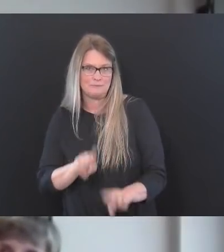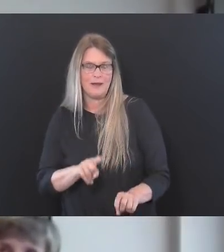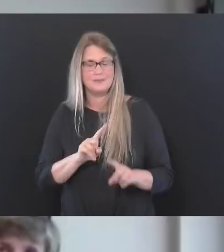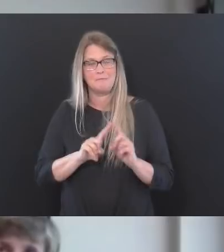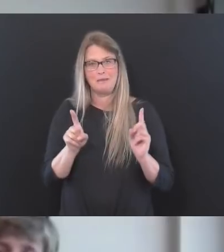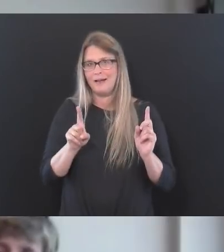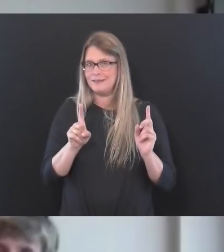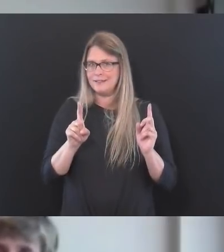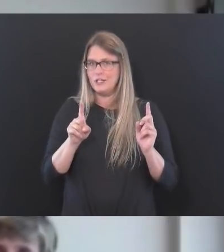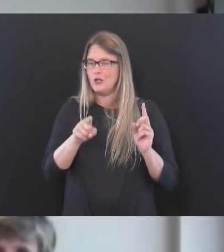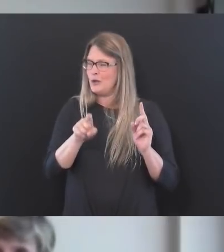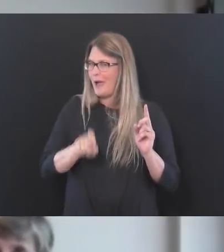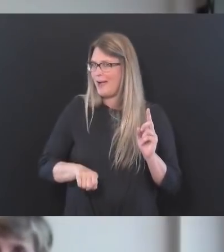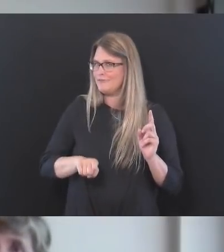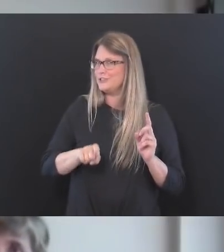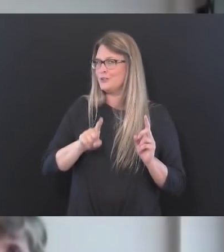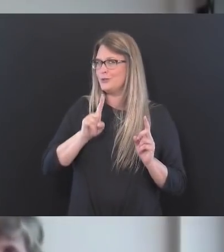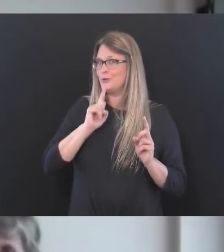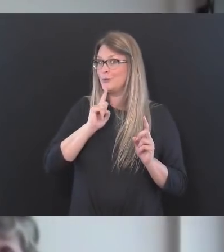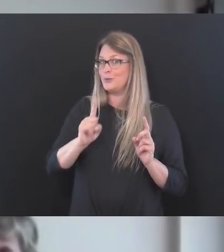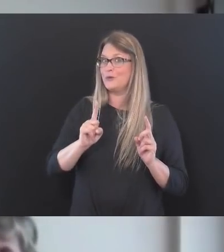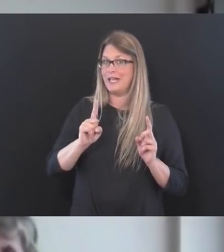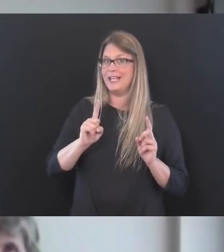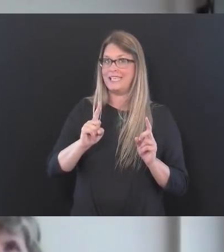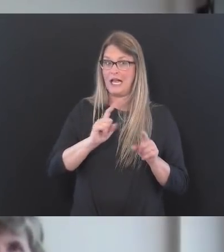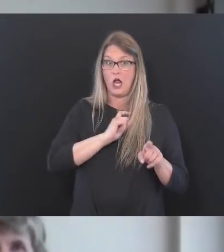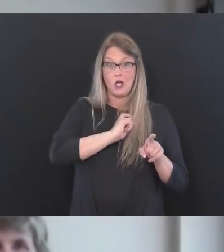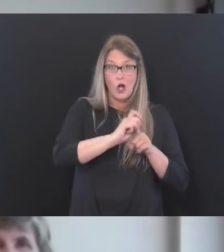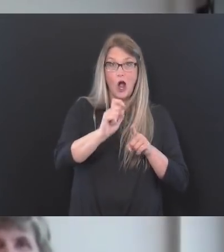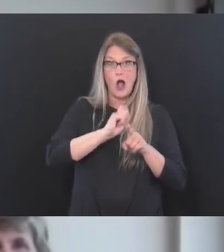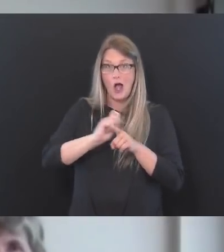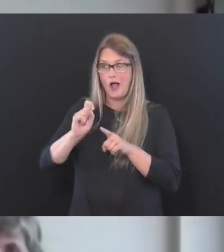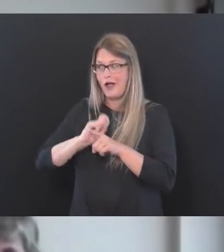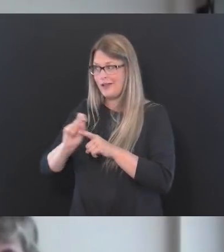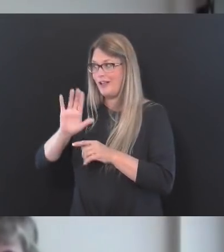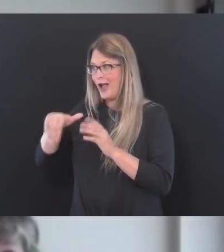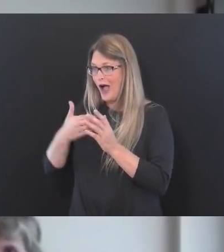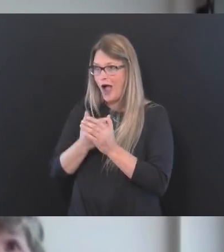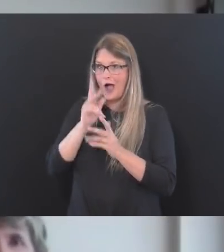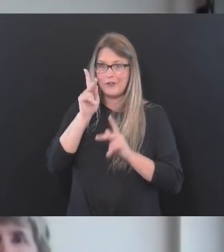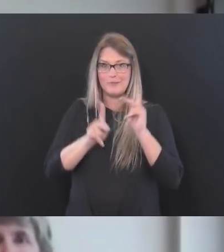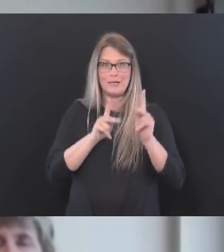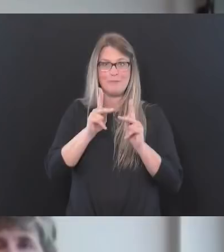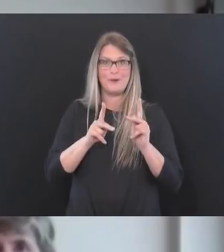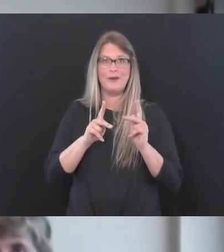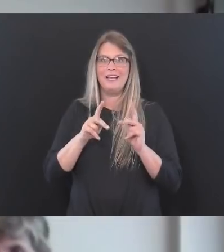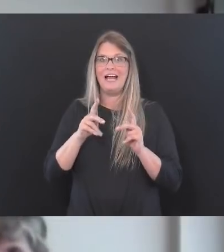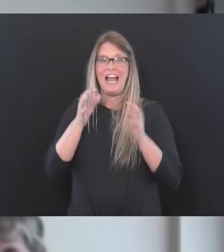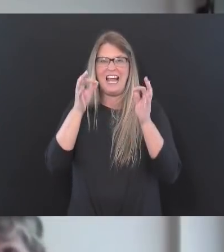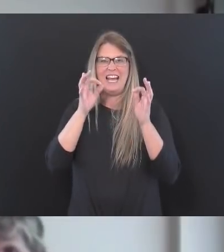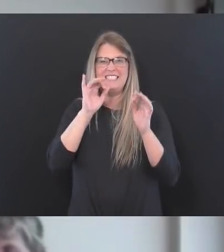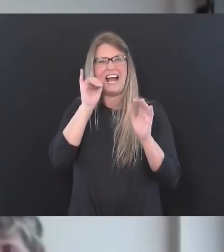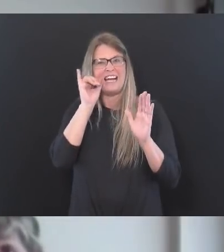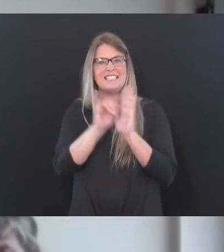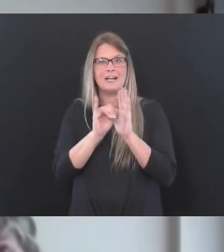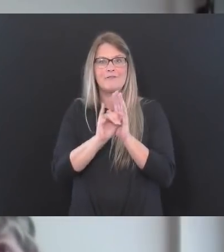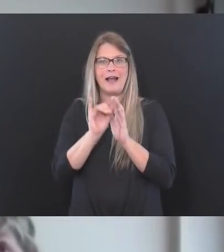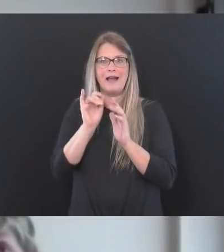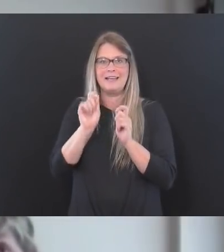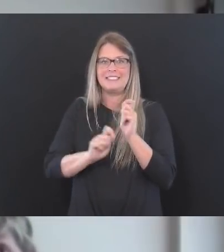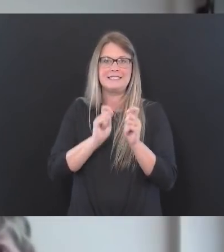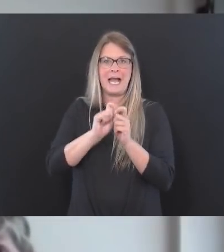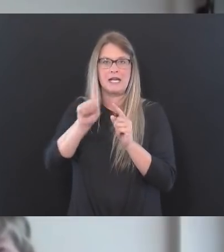You would have to actually do a call down of every individual person and define exactly what's meant by recovered to get an actual